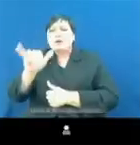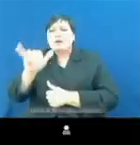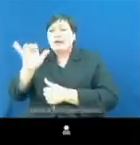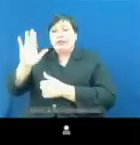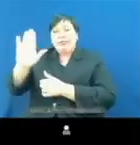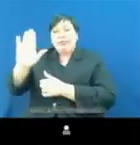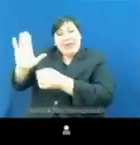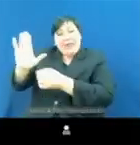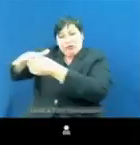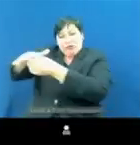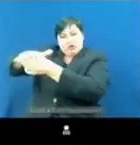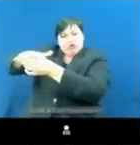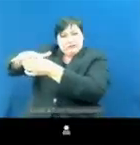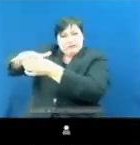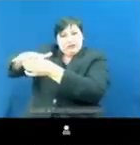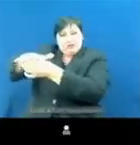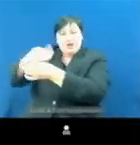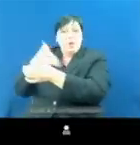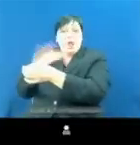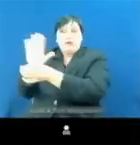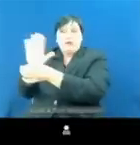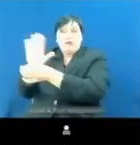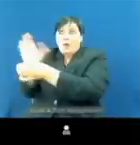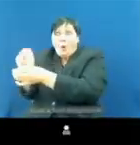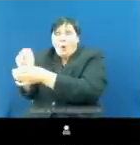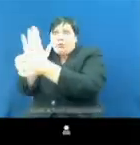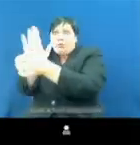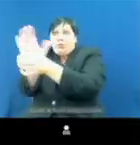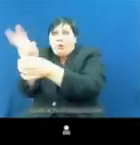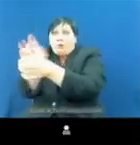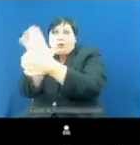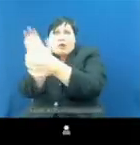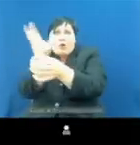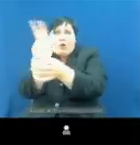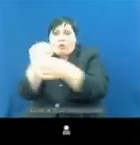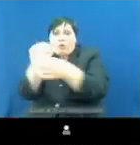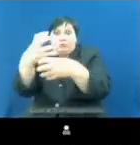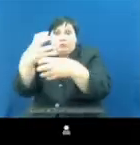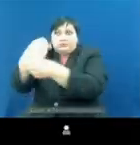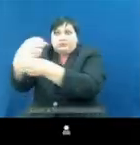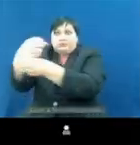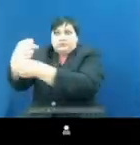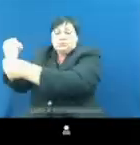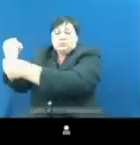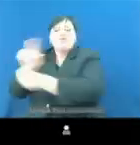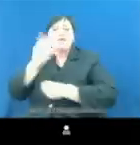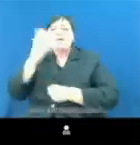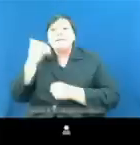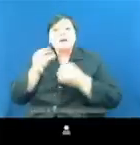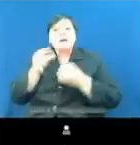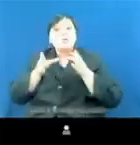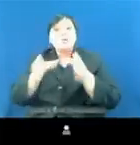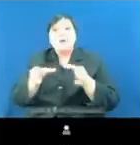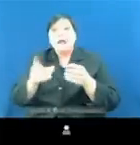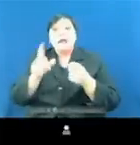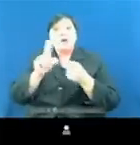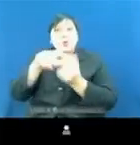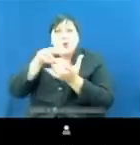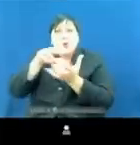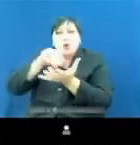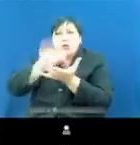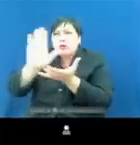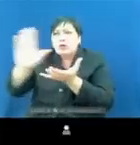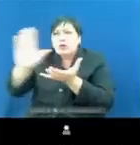their own kinds of abbreviations, and the absolute best way to learn that is to be exposed to it and to talk to